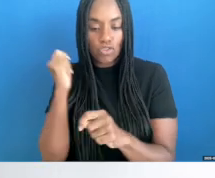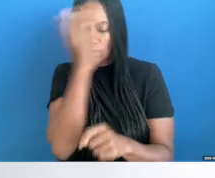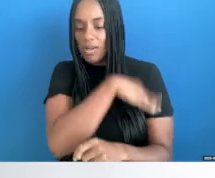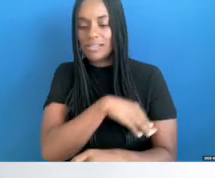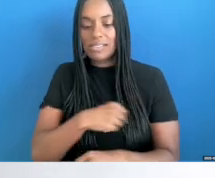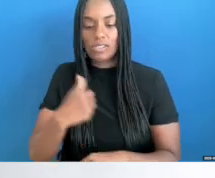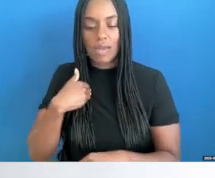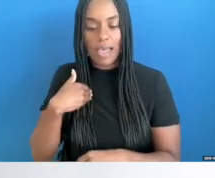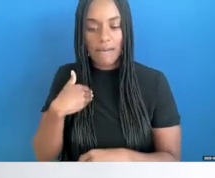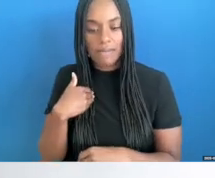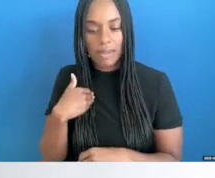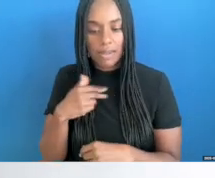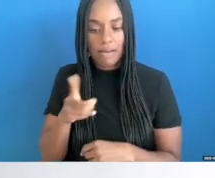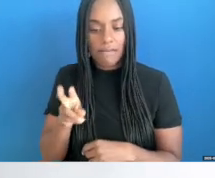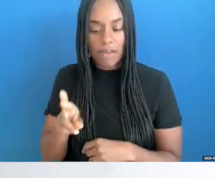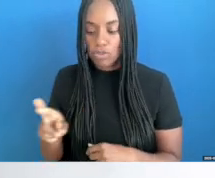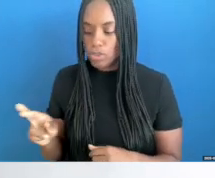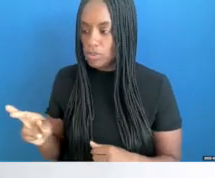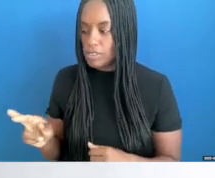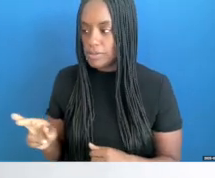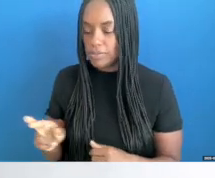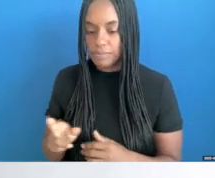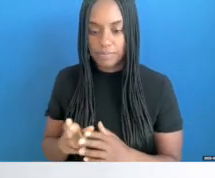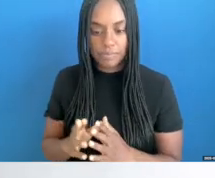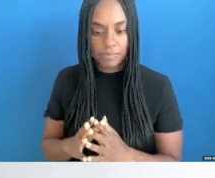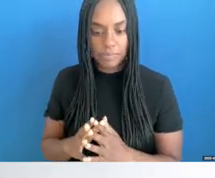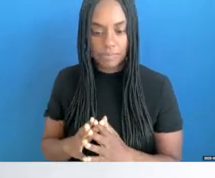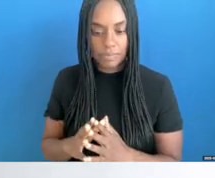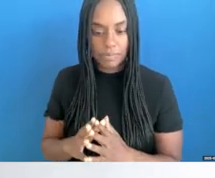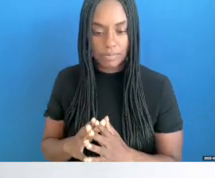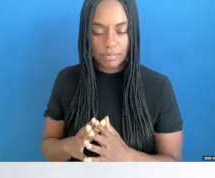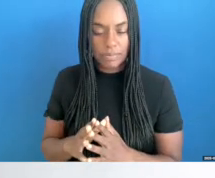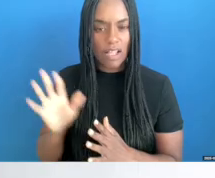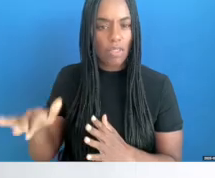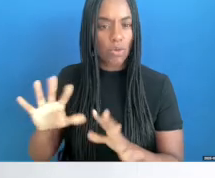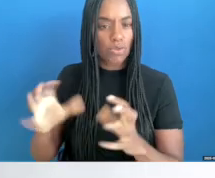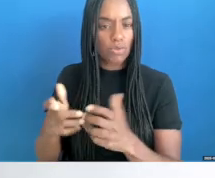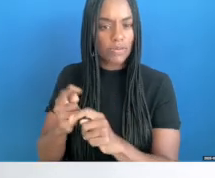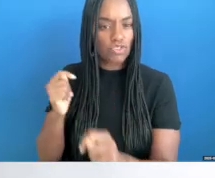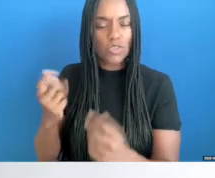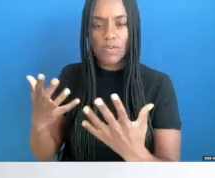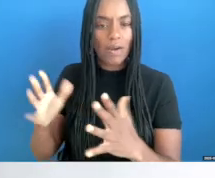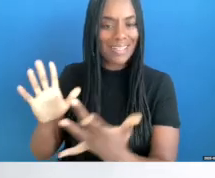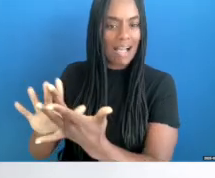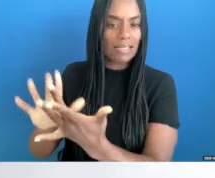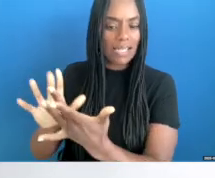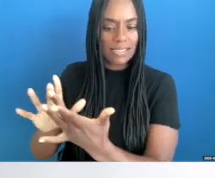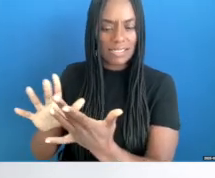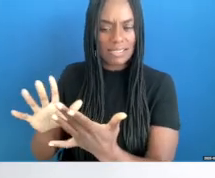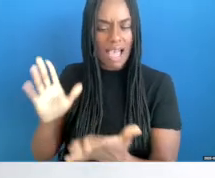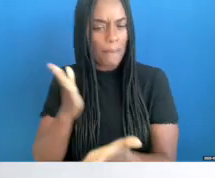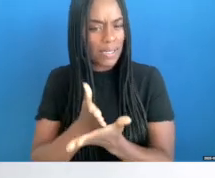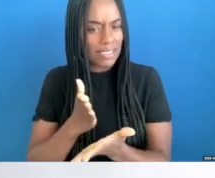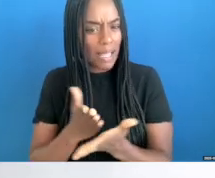another type of vehicle. And those fleets have been contacted through surveys. So I'll stop there